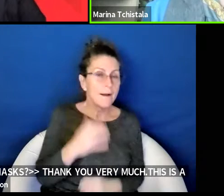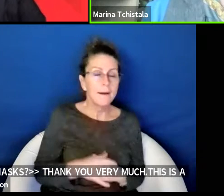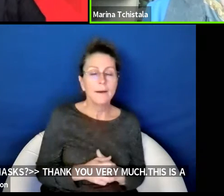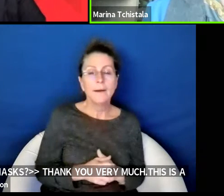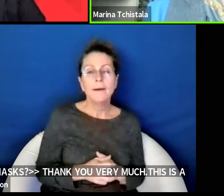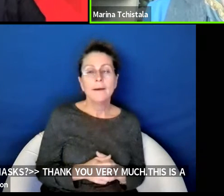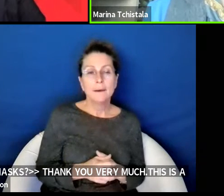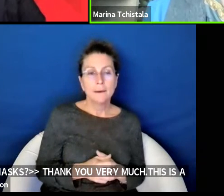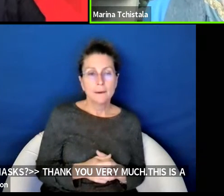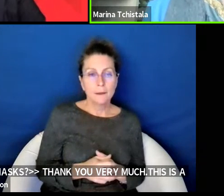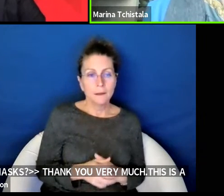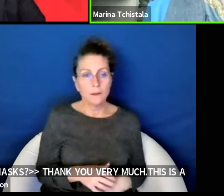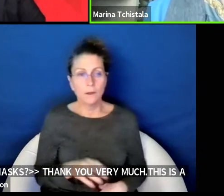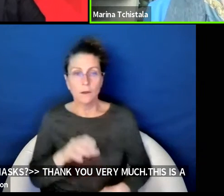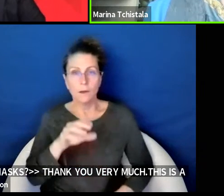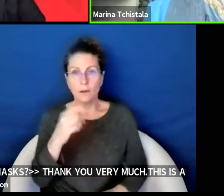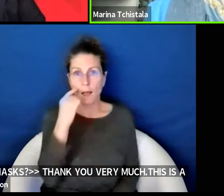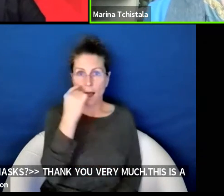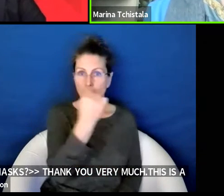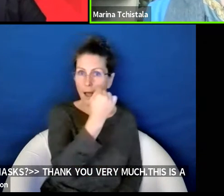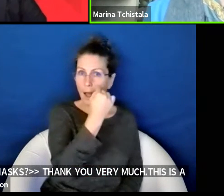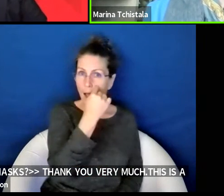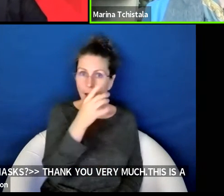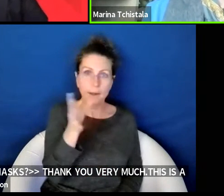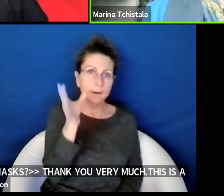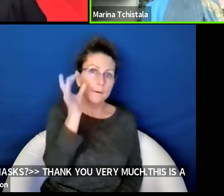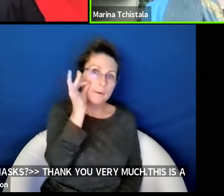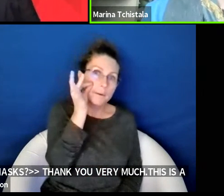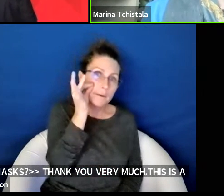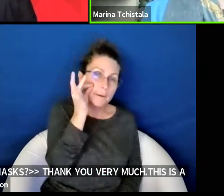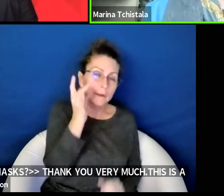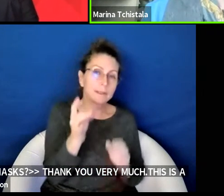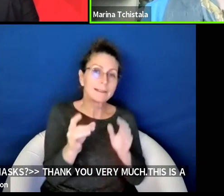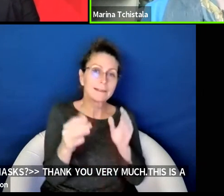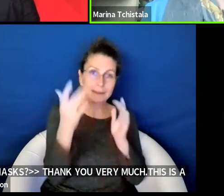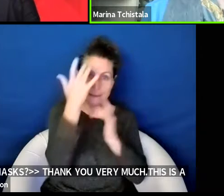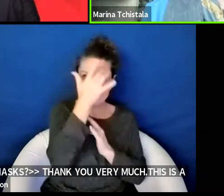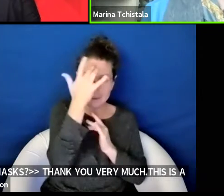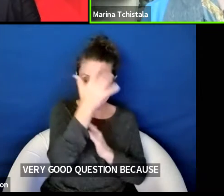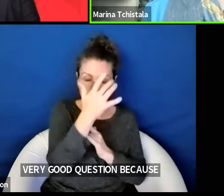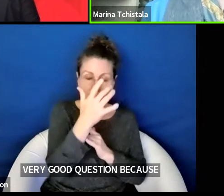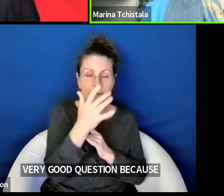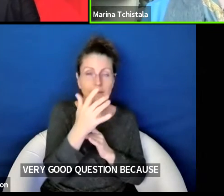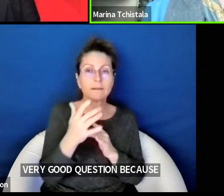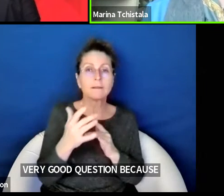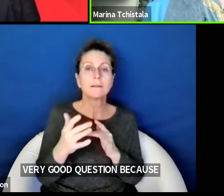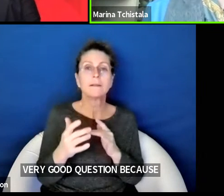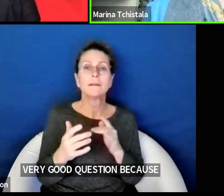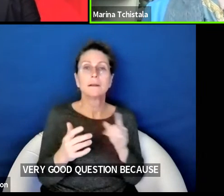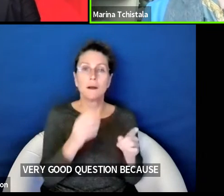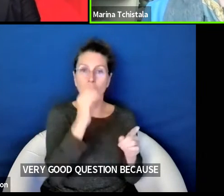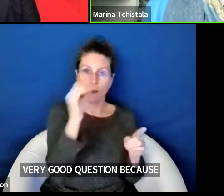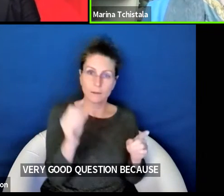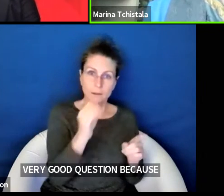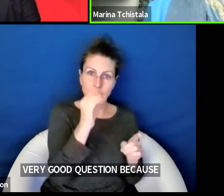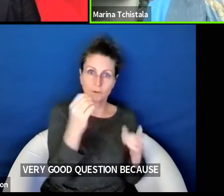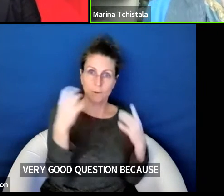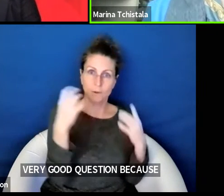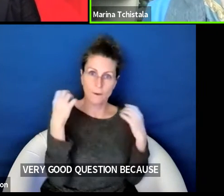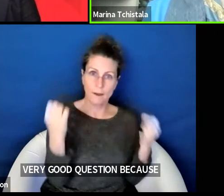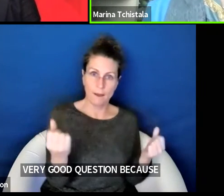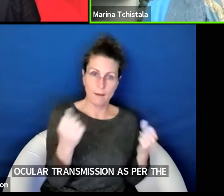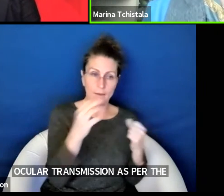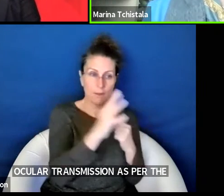ocular transmission, as per the Ontario Health website, how it spreads,